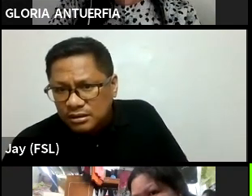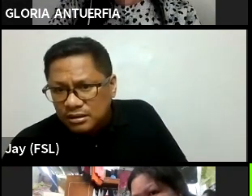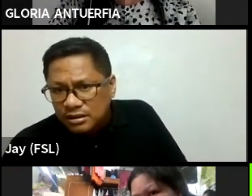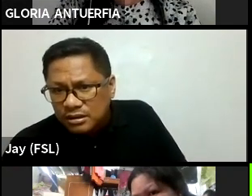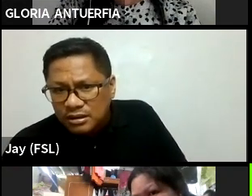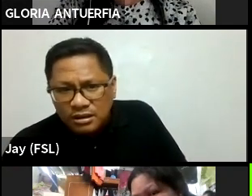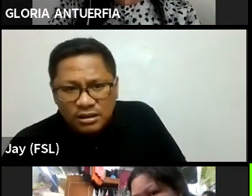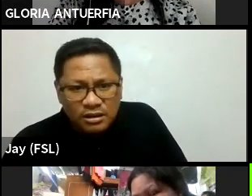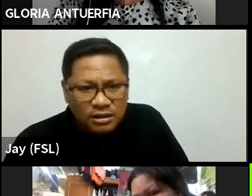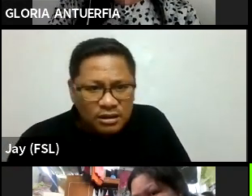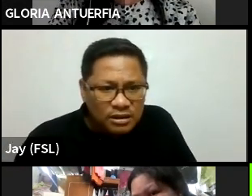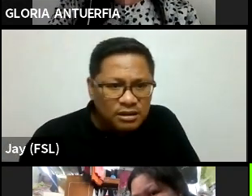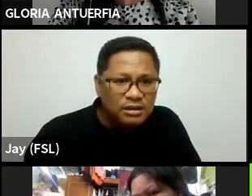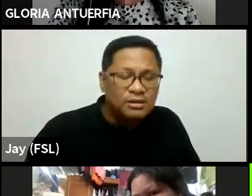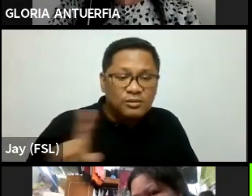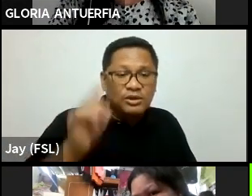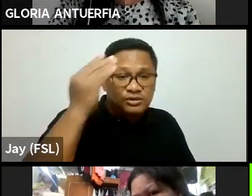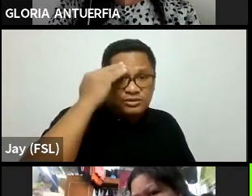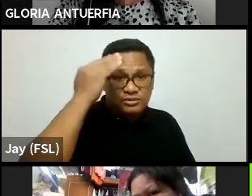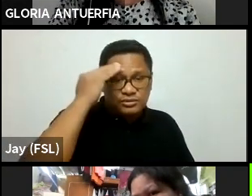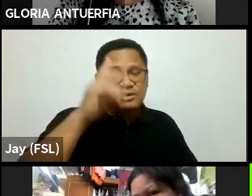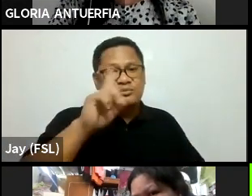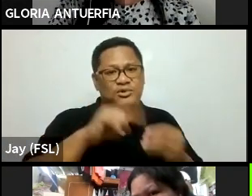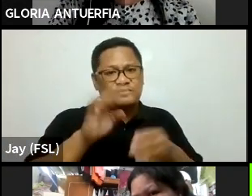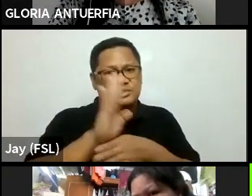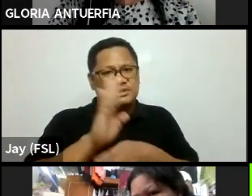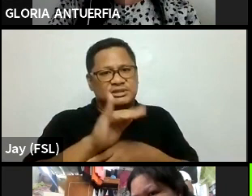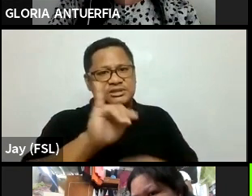Hello. So what do you know about business, Jane?